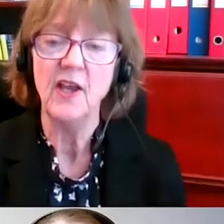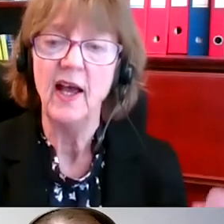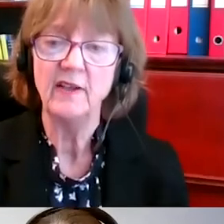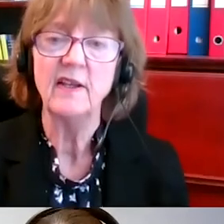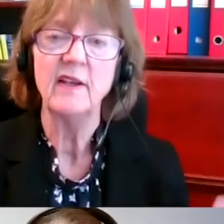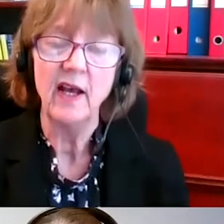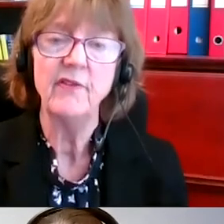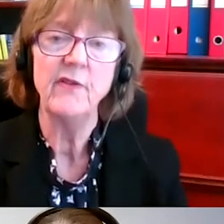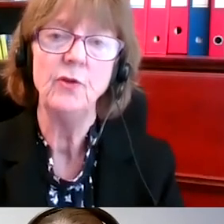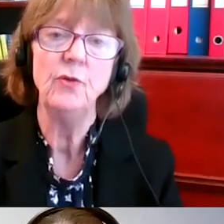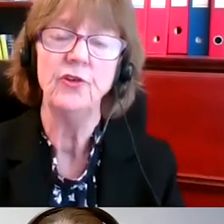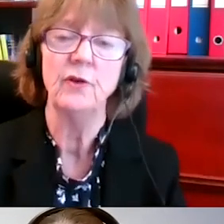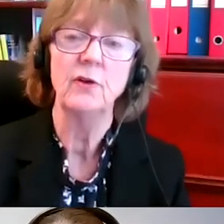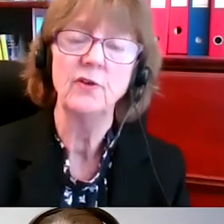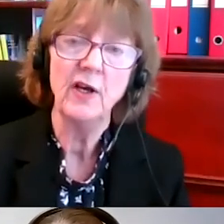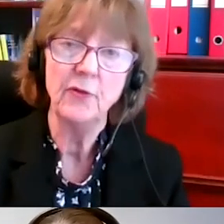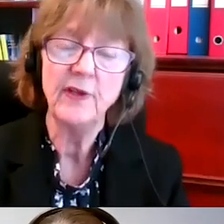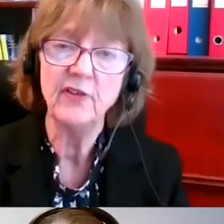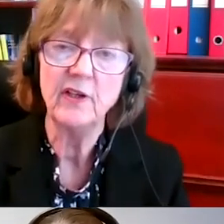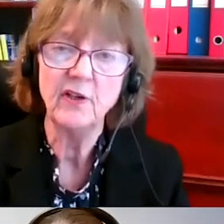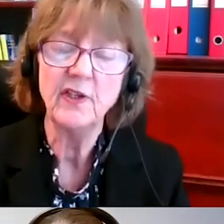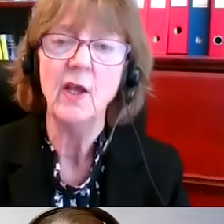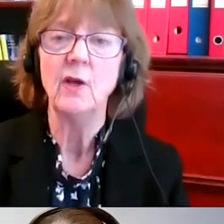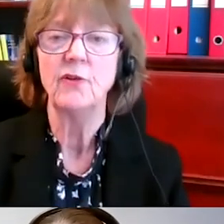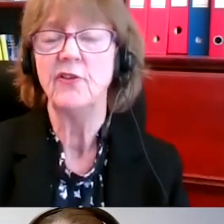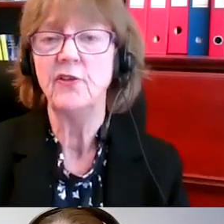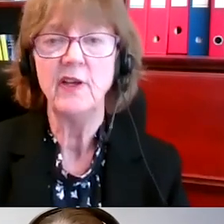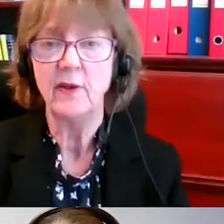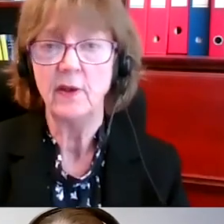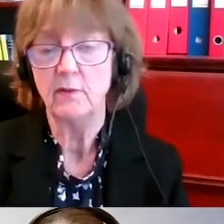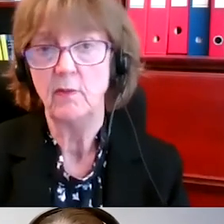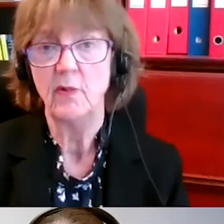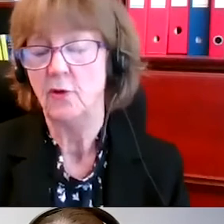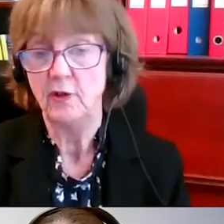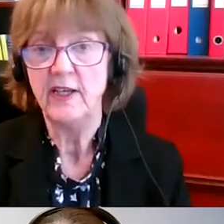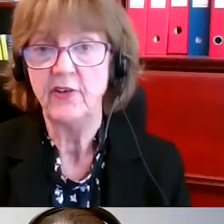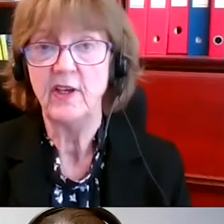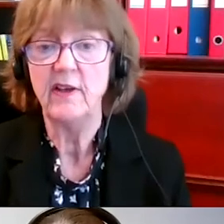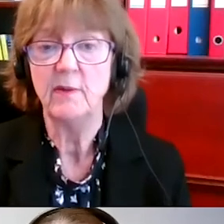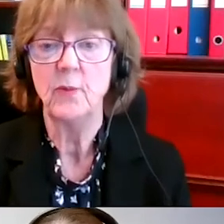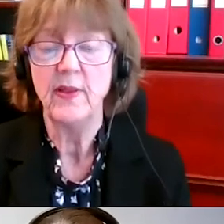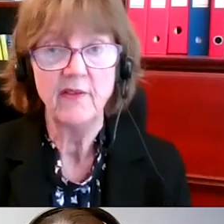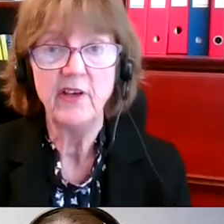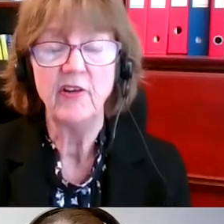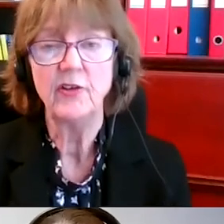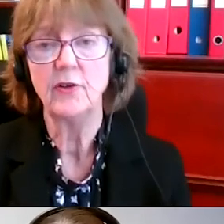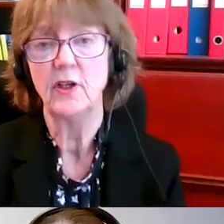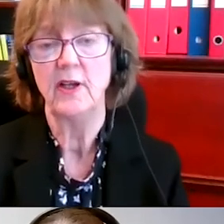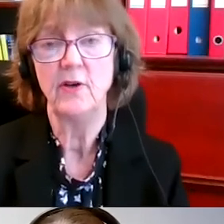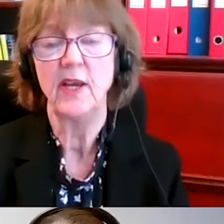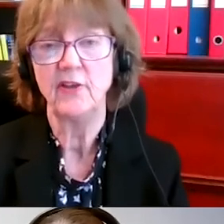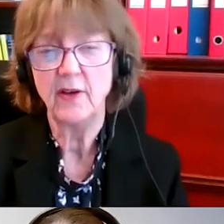talk and have their views on how things are done, for instance, not least when they have